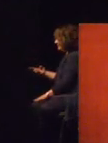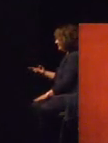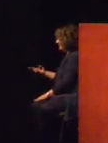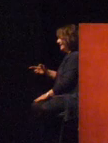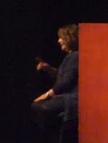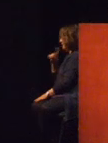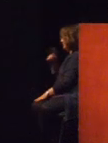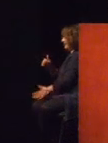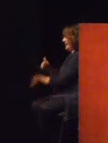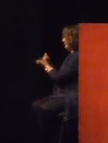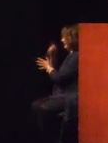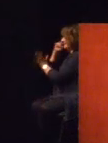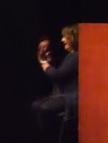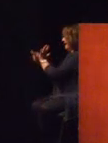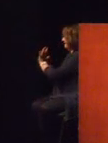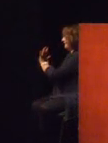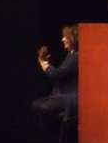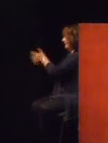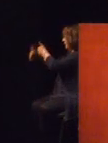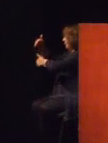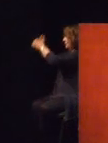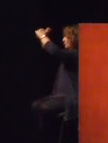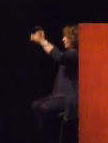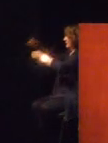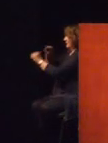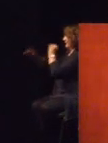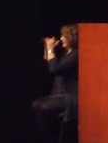identify what roofs needed to be priority.